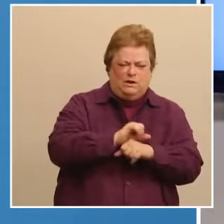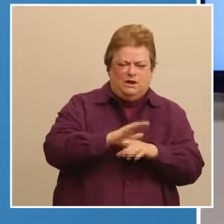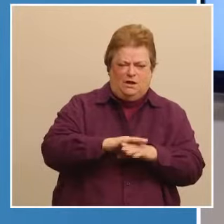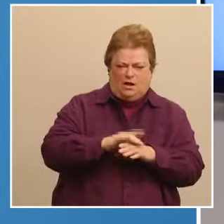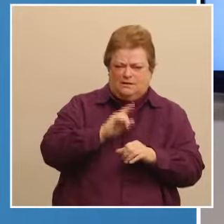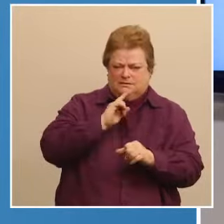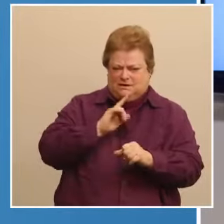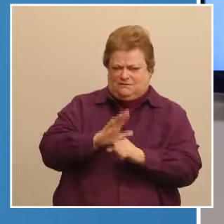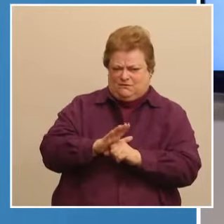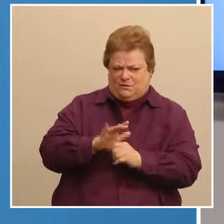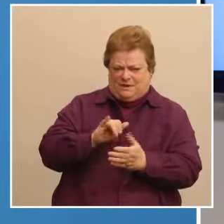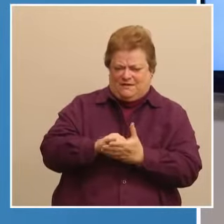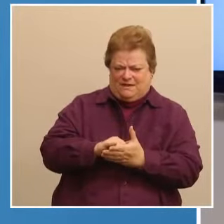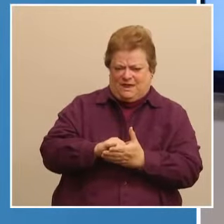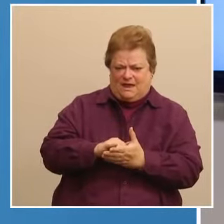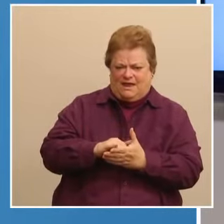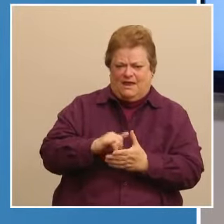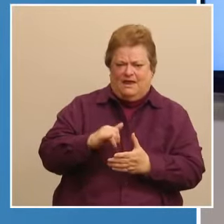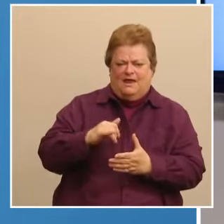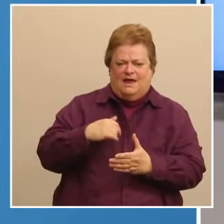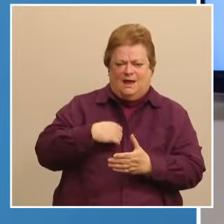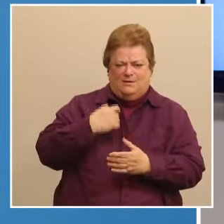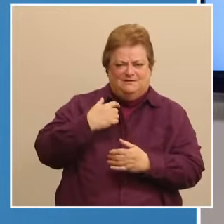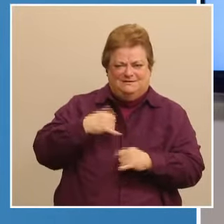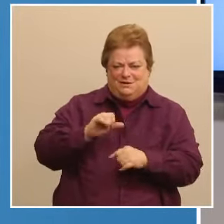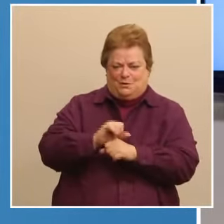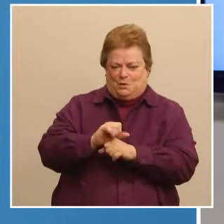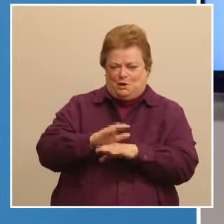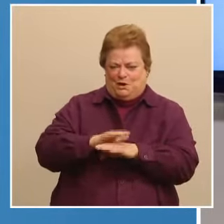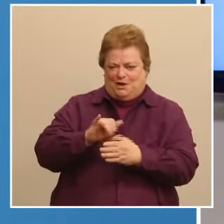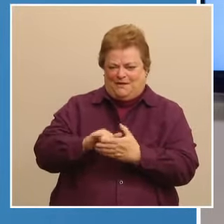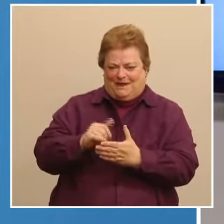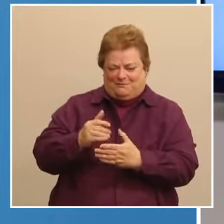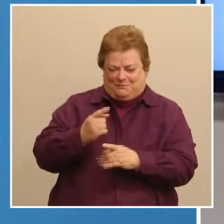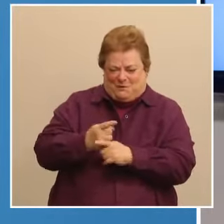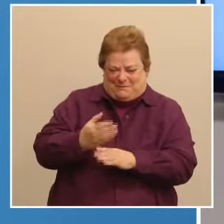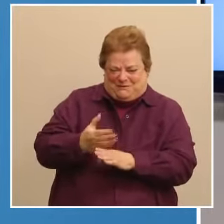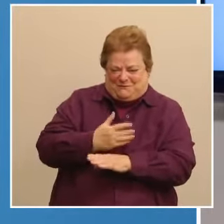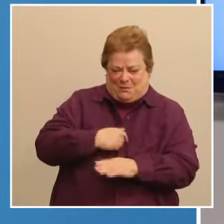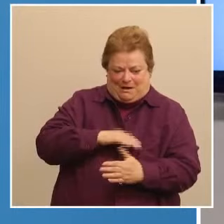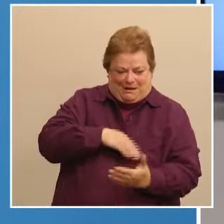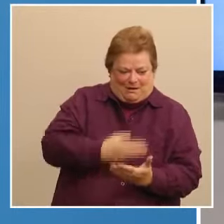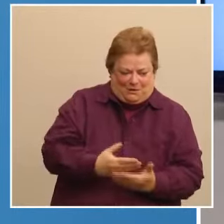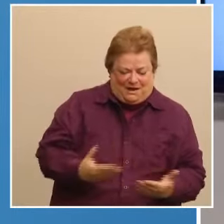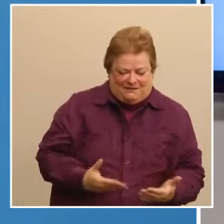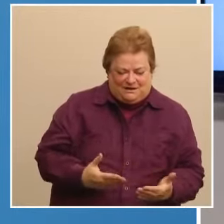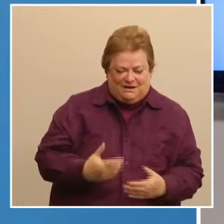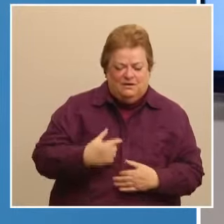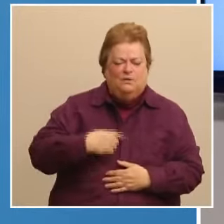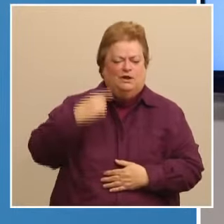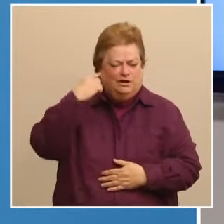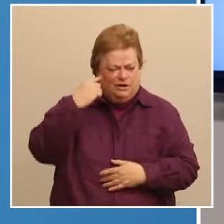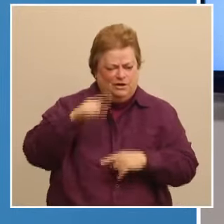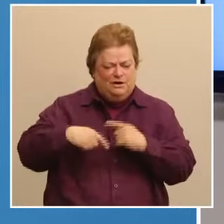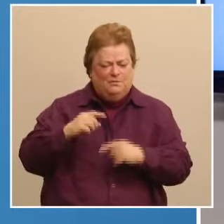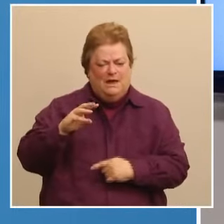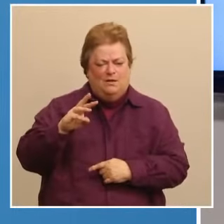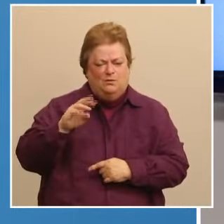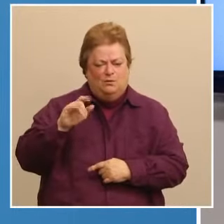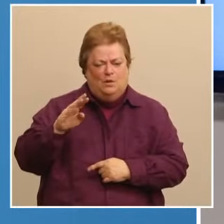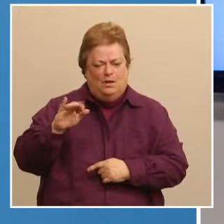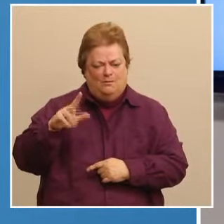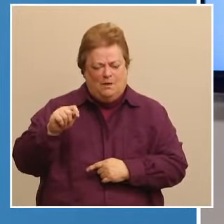trying to get that until 15 minutes before I came down here. And we have heard about Walmart and talking with the other